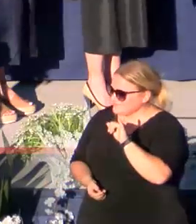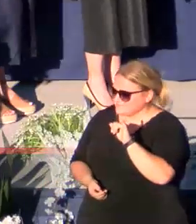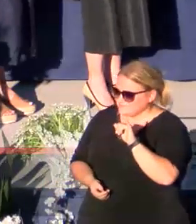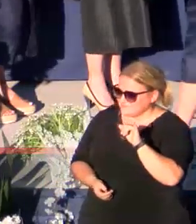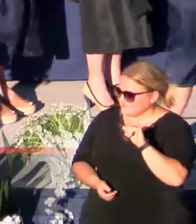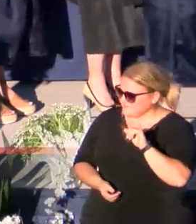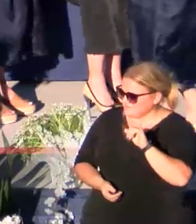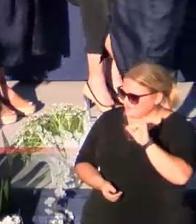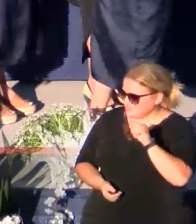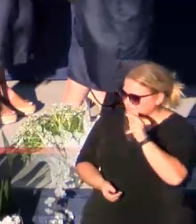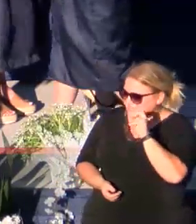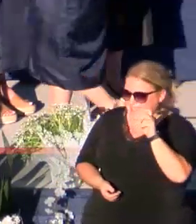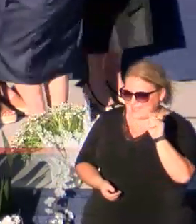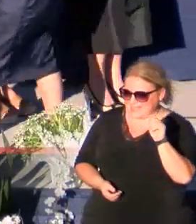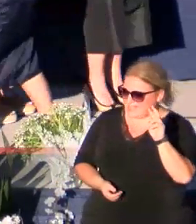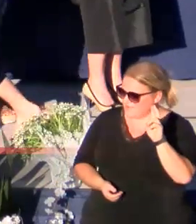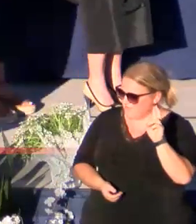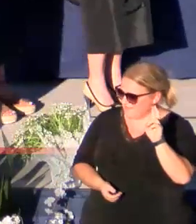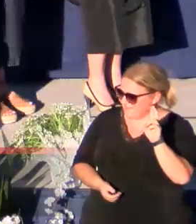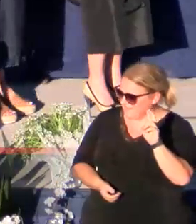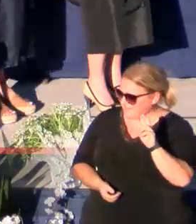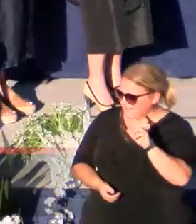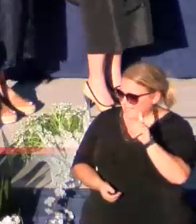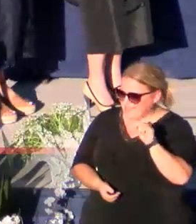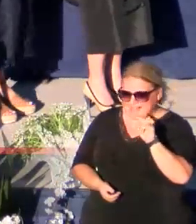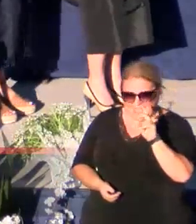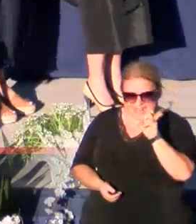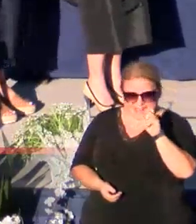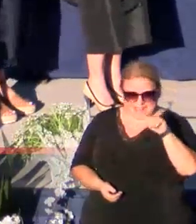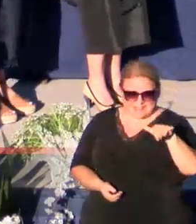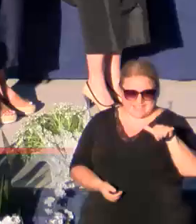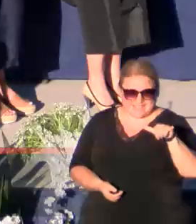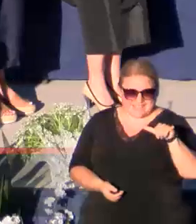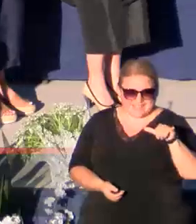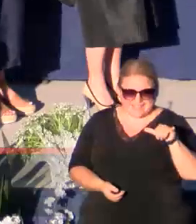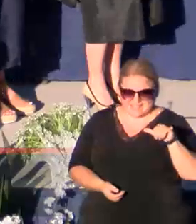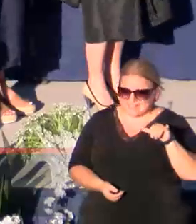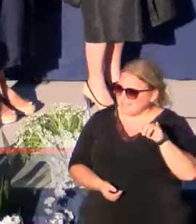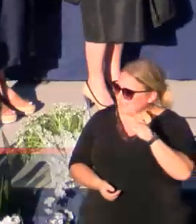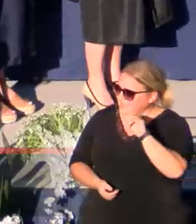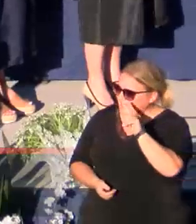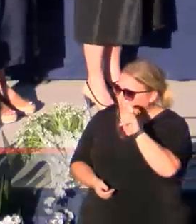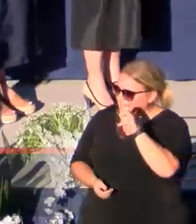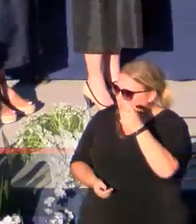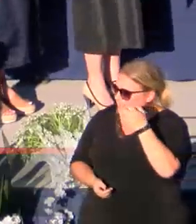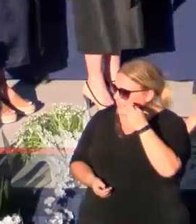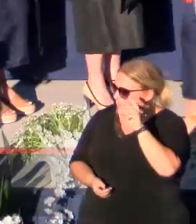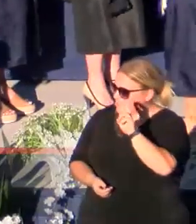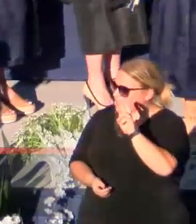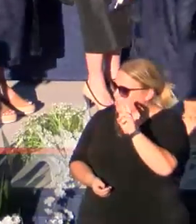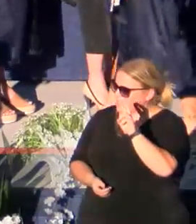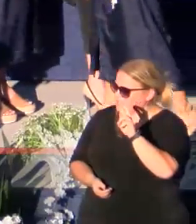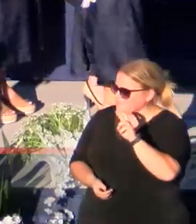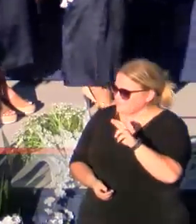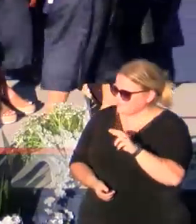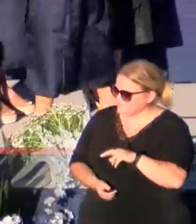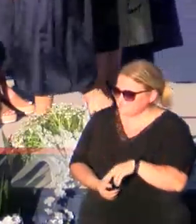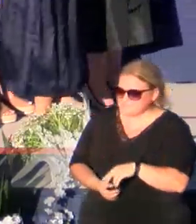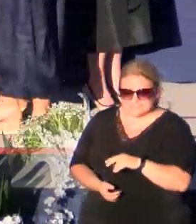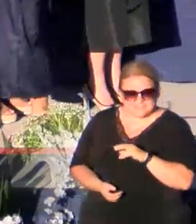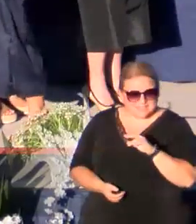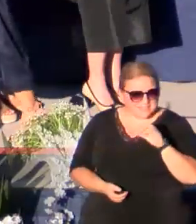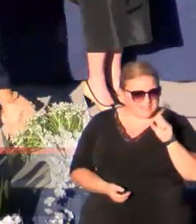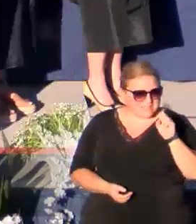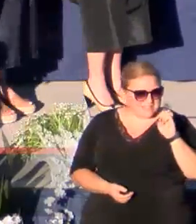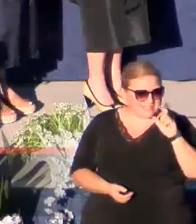Jeanette Rodriguez. Lindsay Ellingson. Alexandra Lucatero.